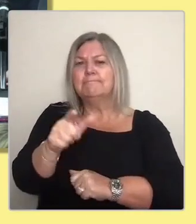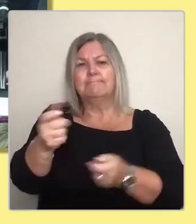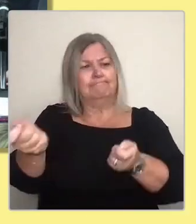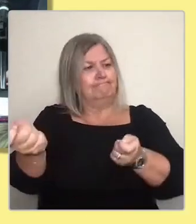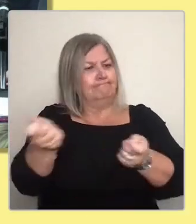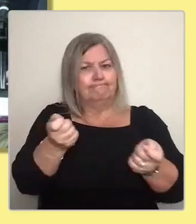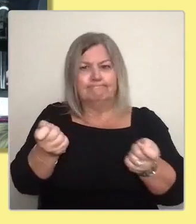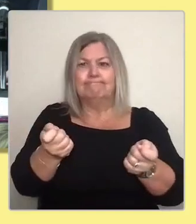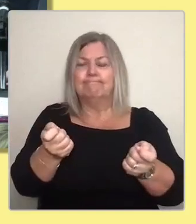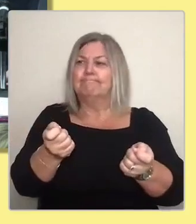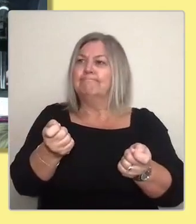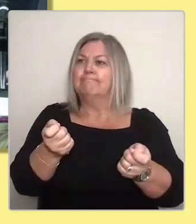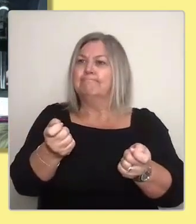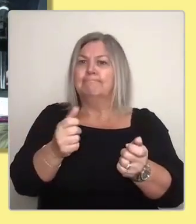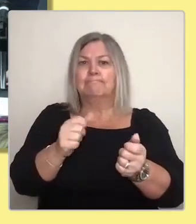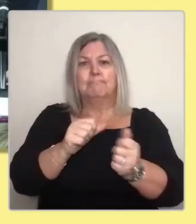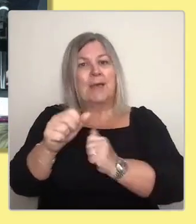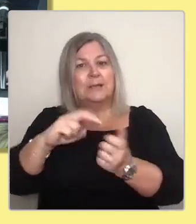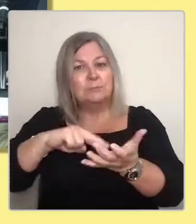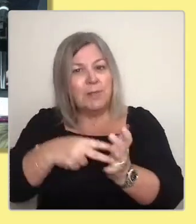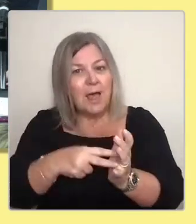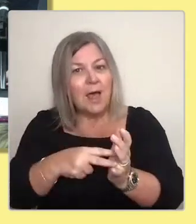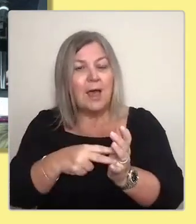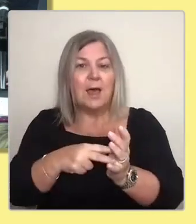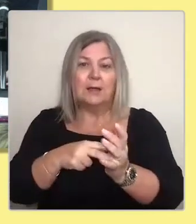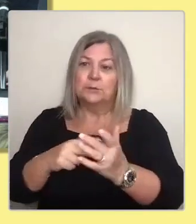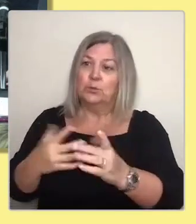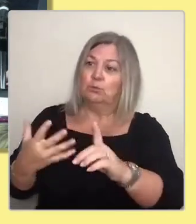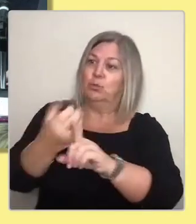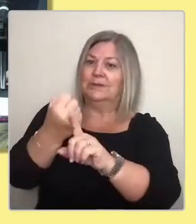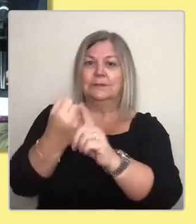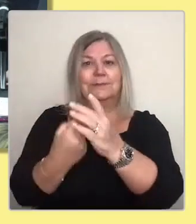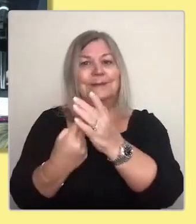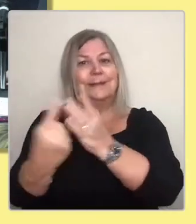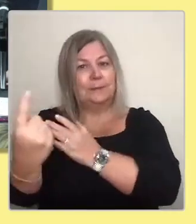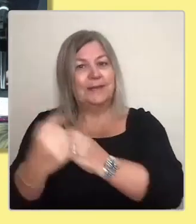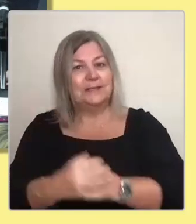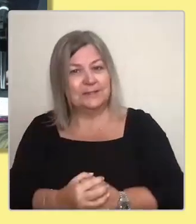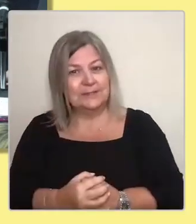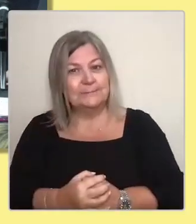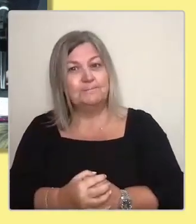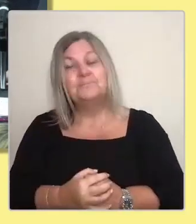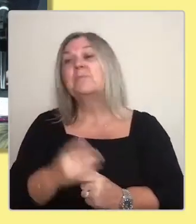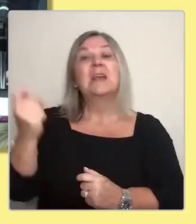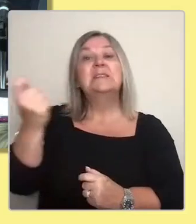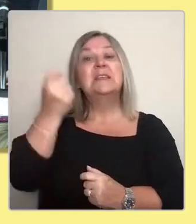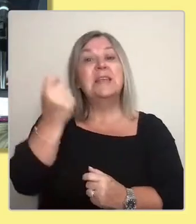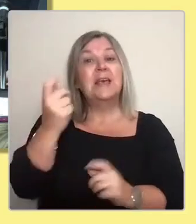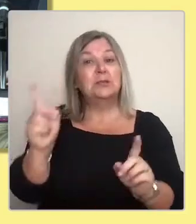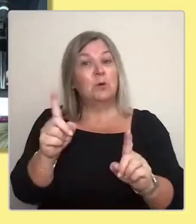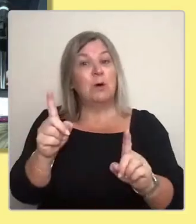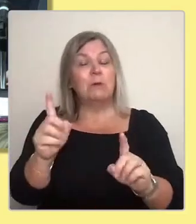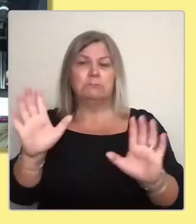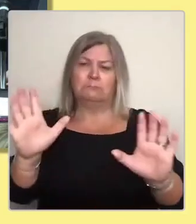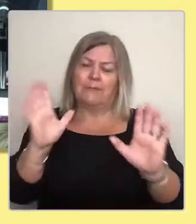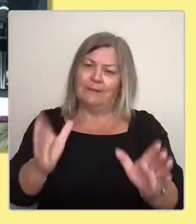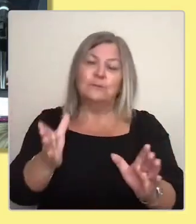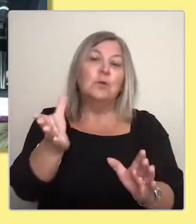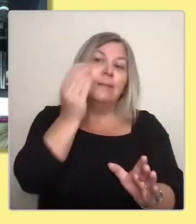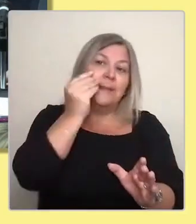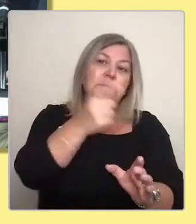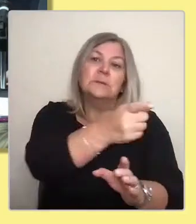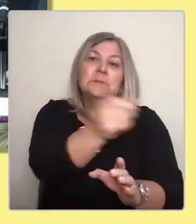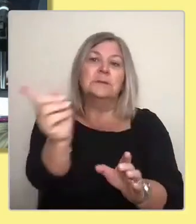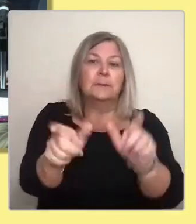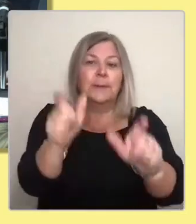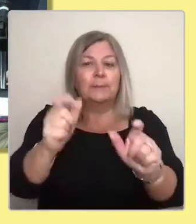independence. And the recipe for success is the same as it's always been. It's listening to the people of Scotland, it's earning their trust, and